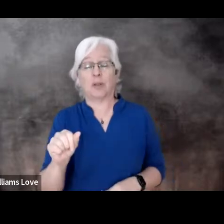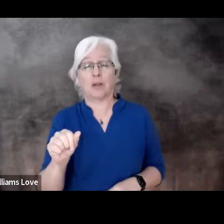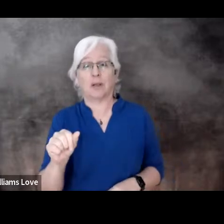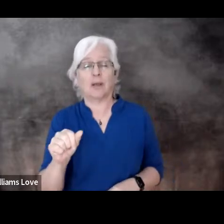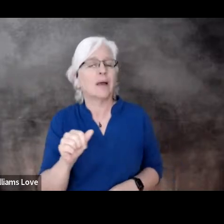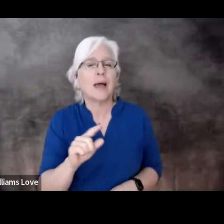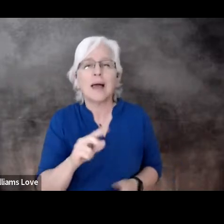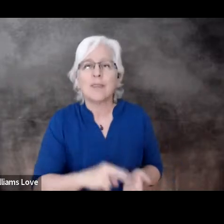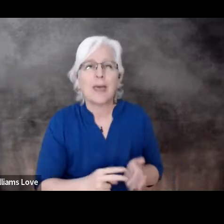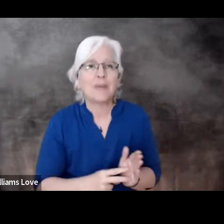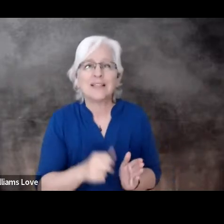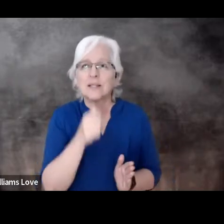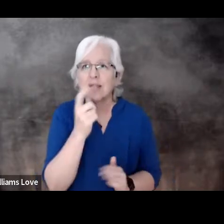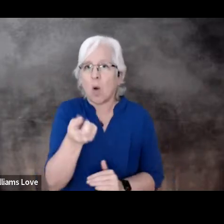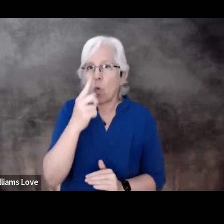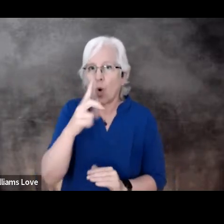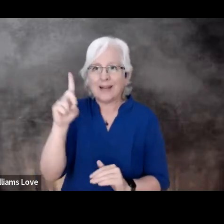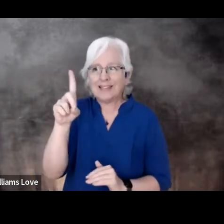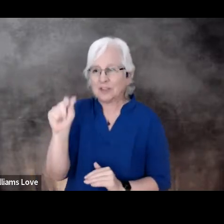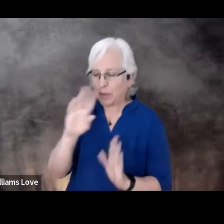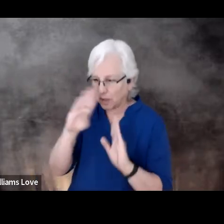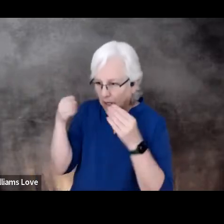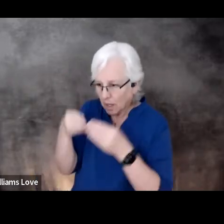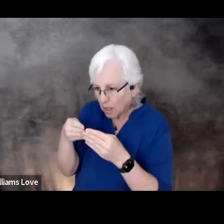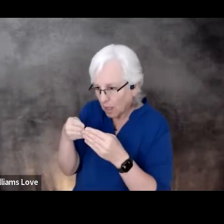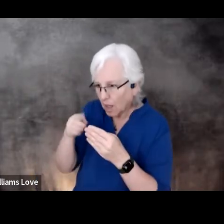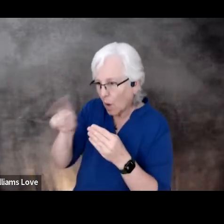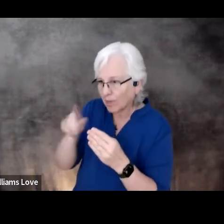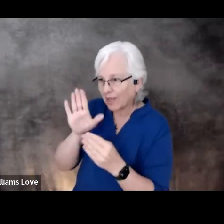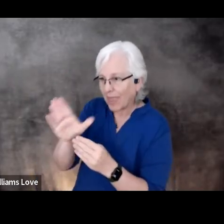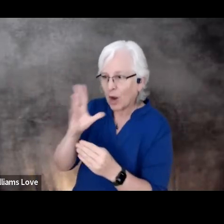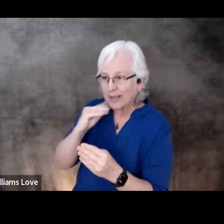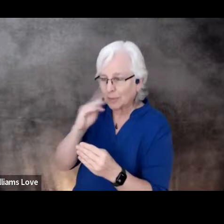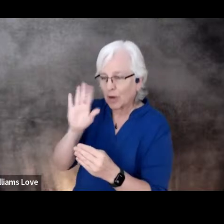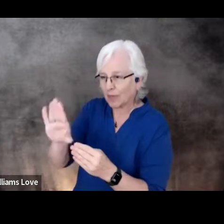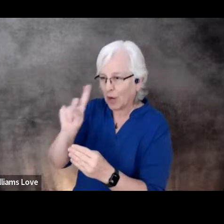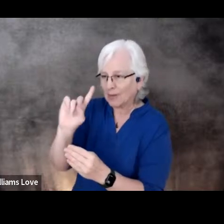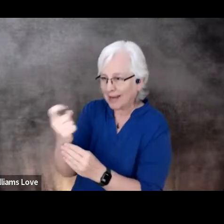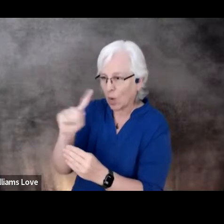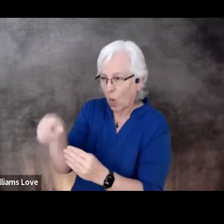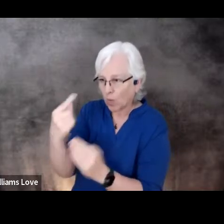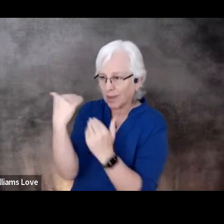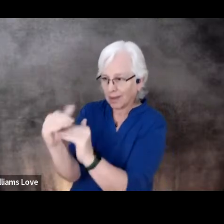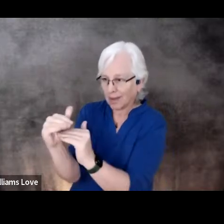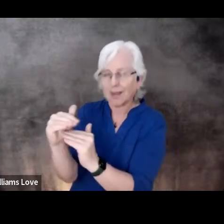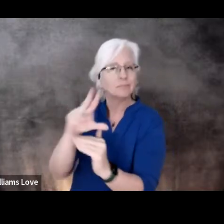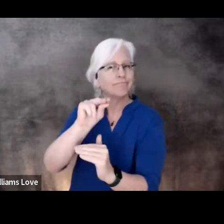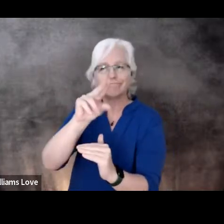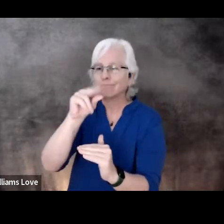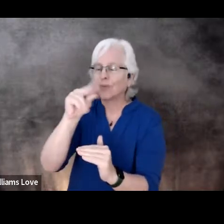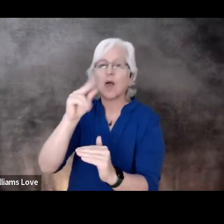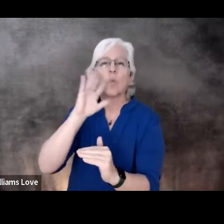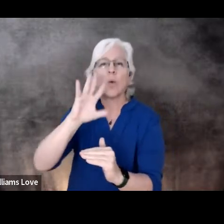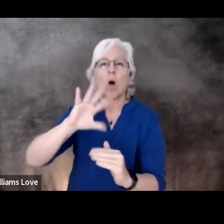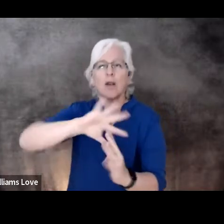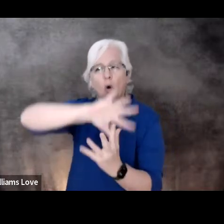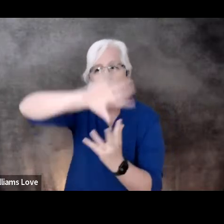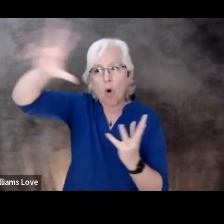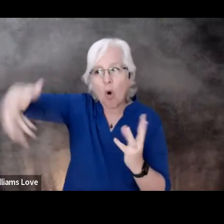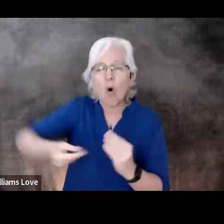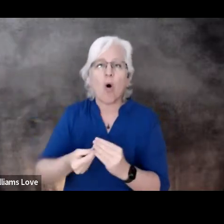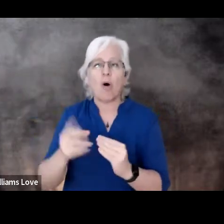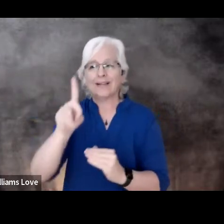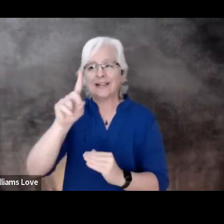specific disability experience or diagnosis. We exist to really increase the collective power across the